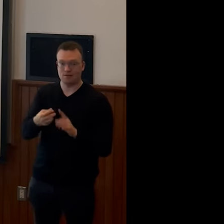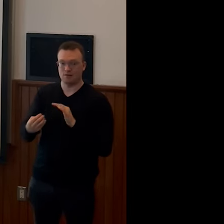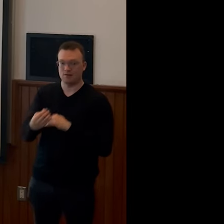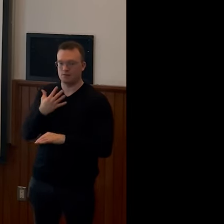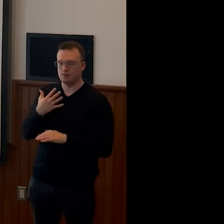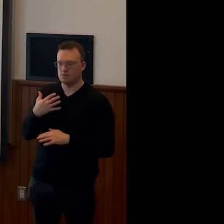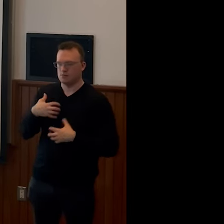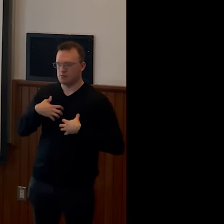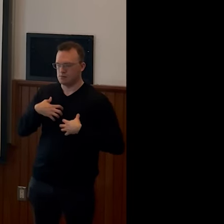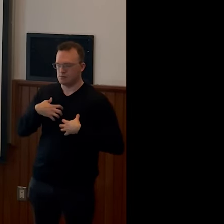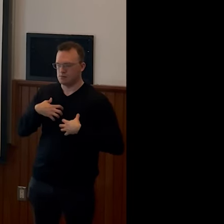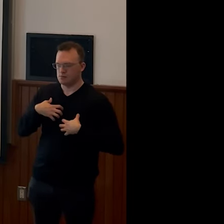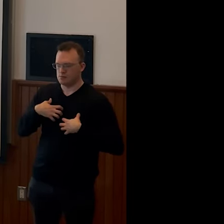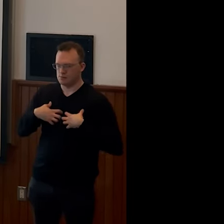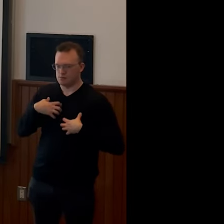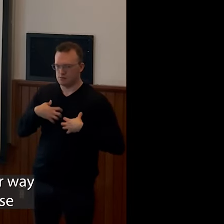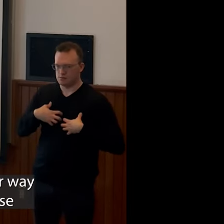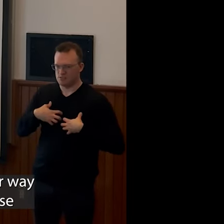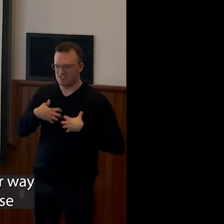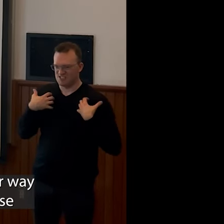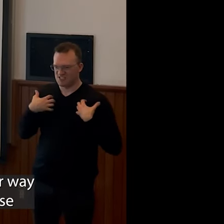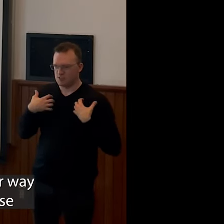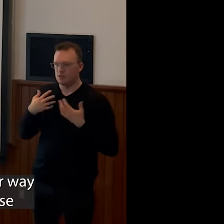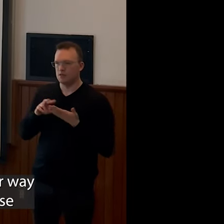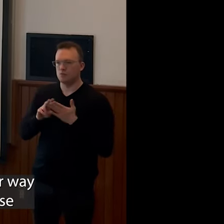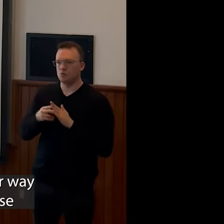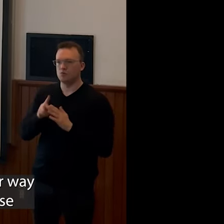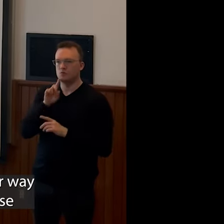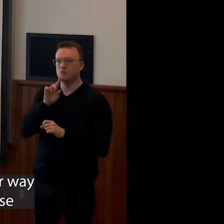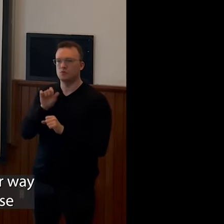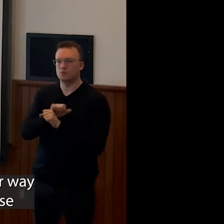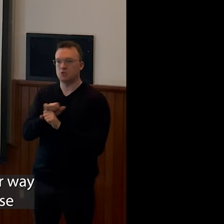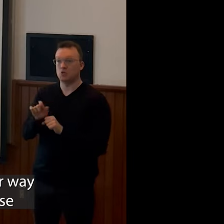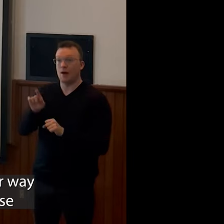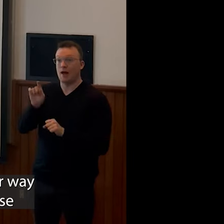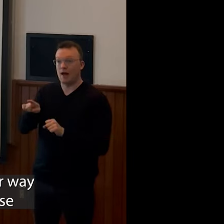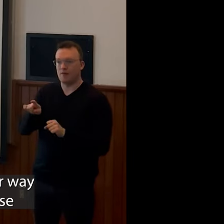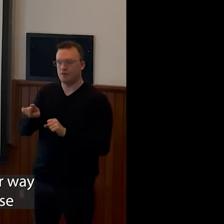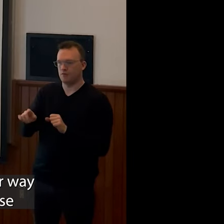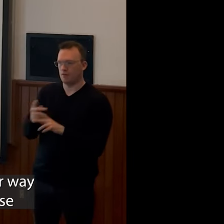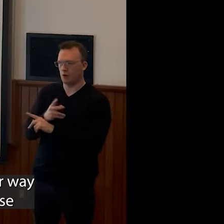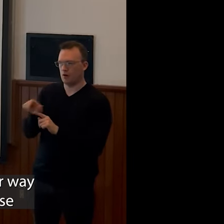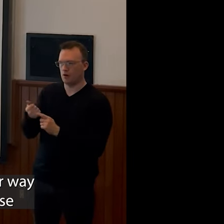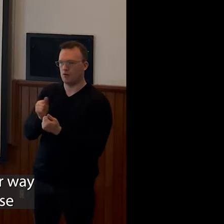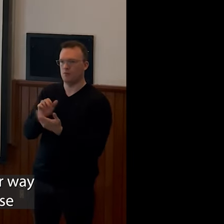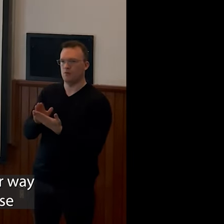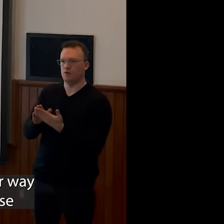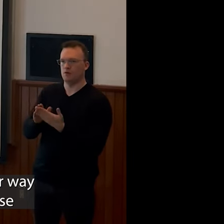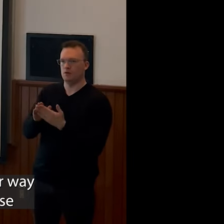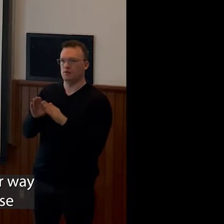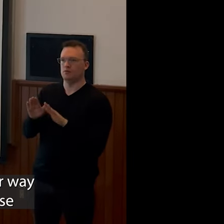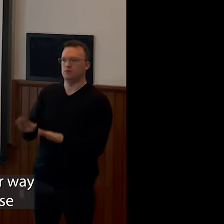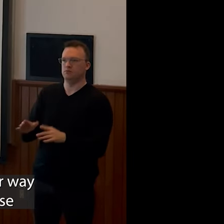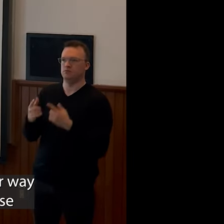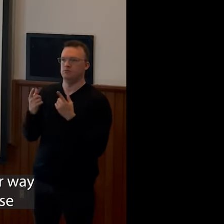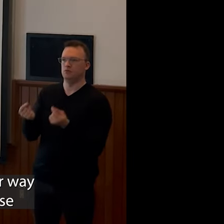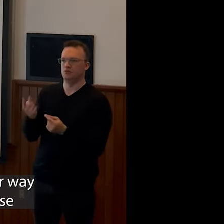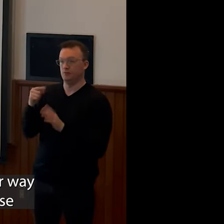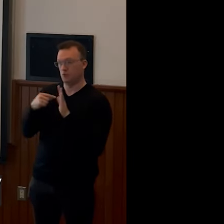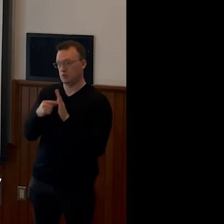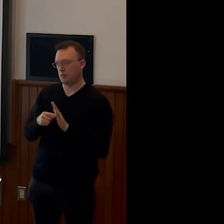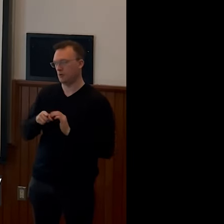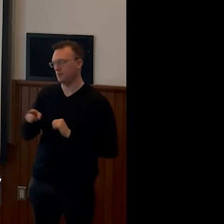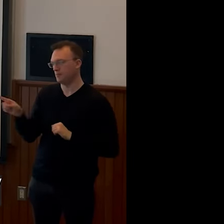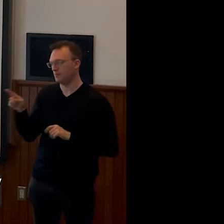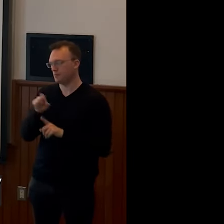so angry. So you actually have to find another way of relief. For example, in this